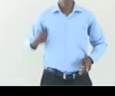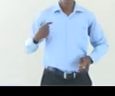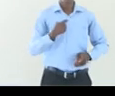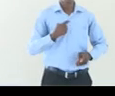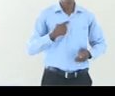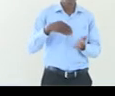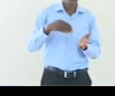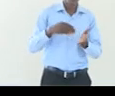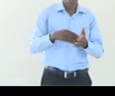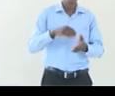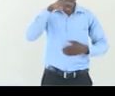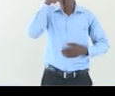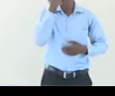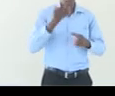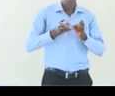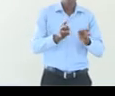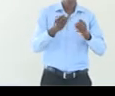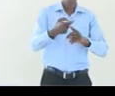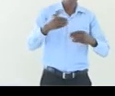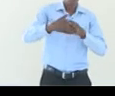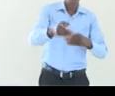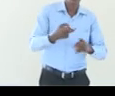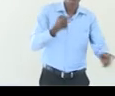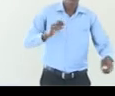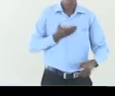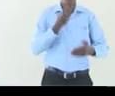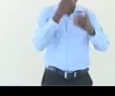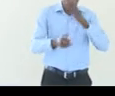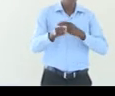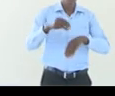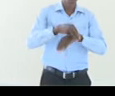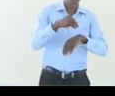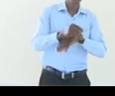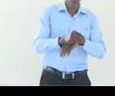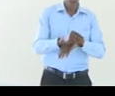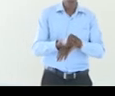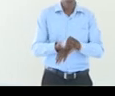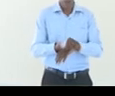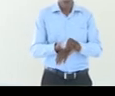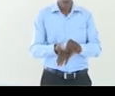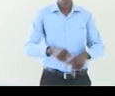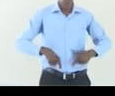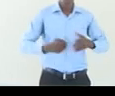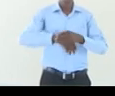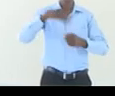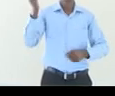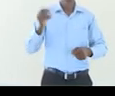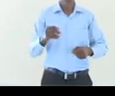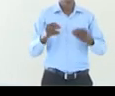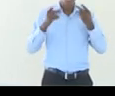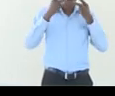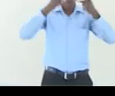and Jesus Christ. And the cloud of witnesses through history, we are challenged today to make a